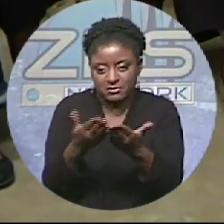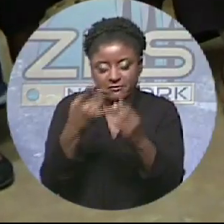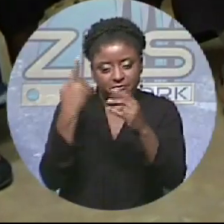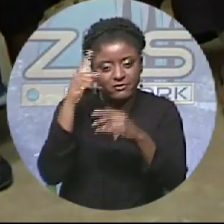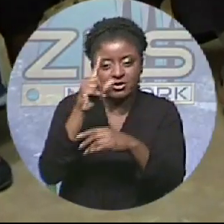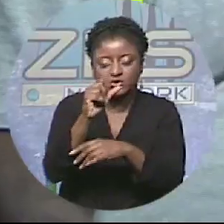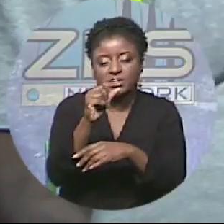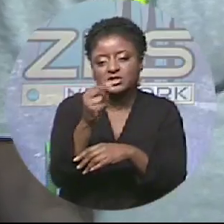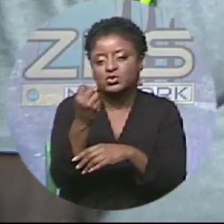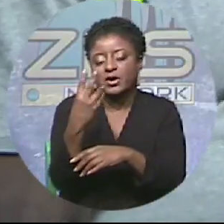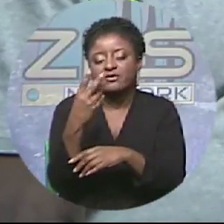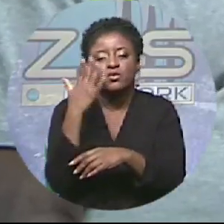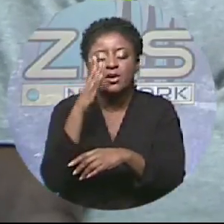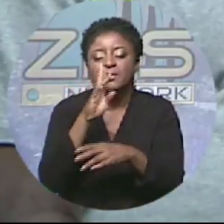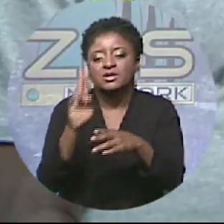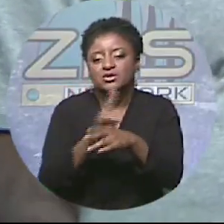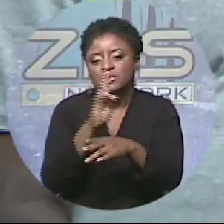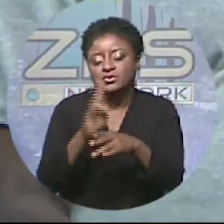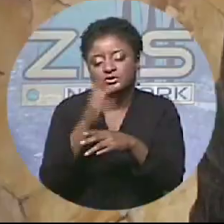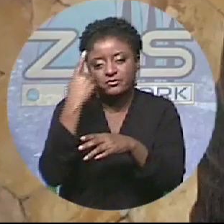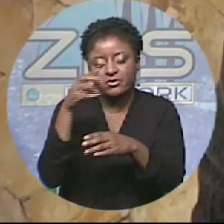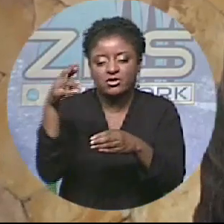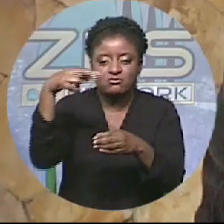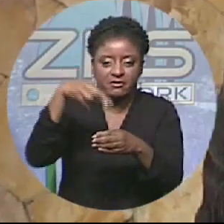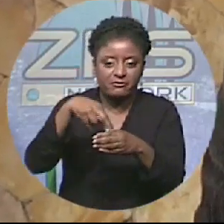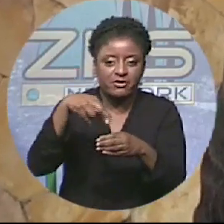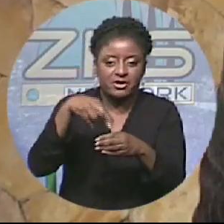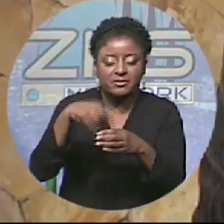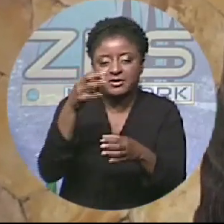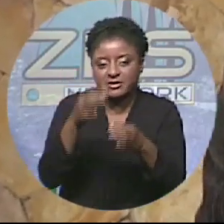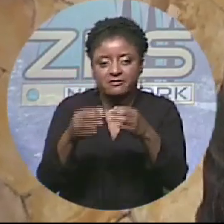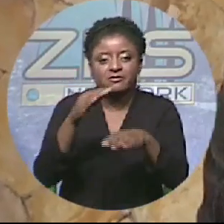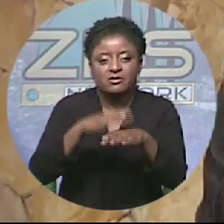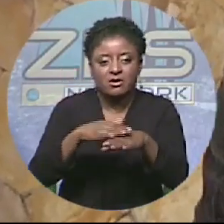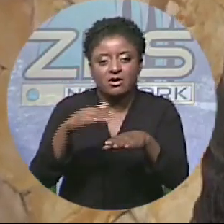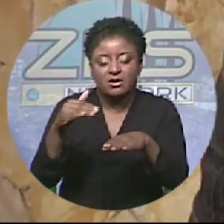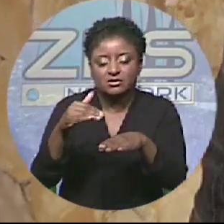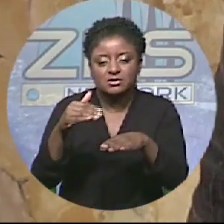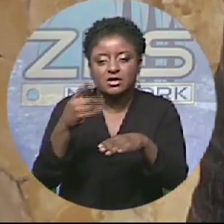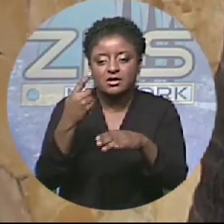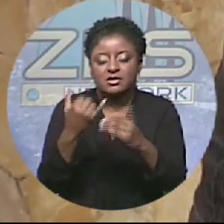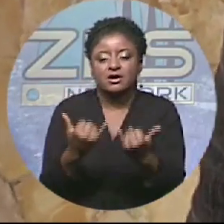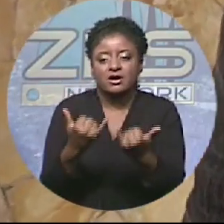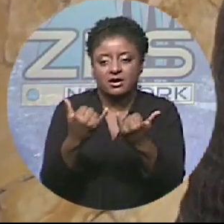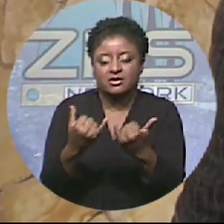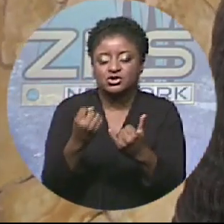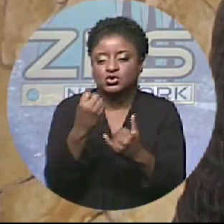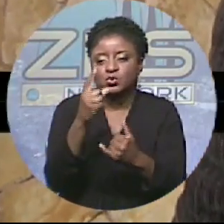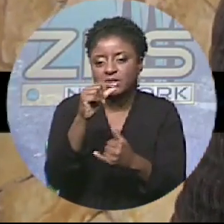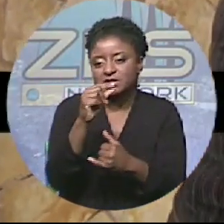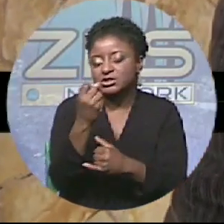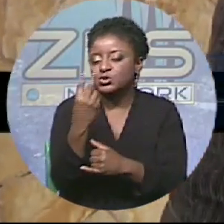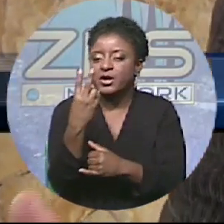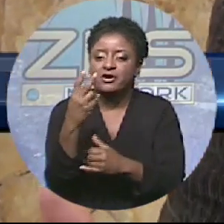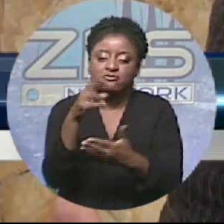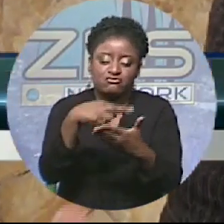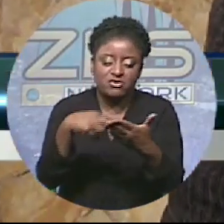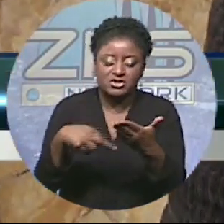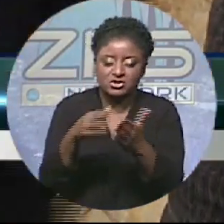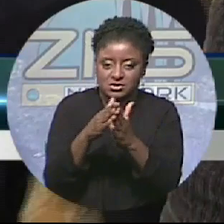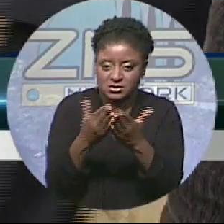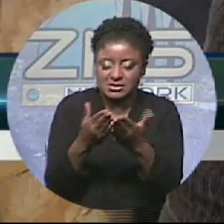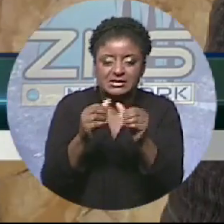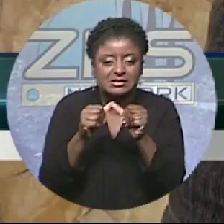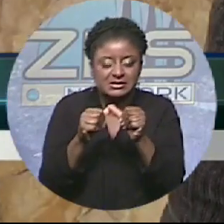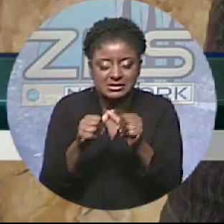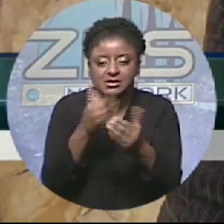register for the referendum if it's called. The current 2012 register is still valid, so persons who wish